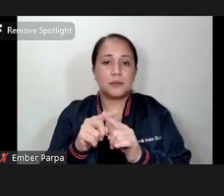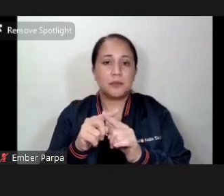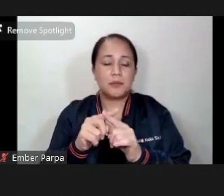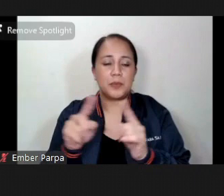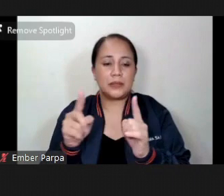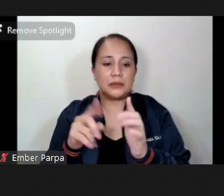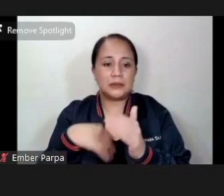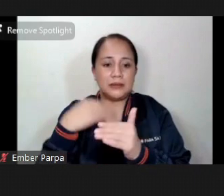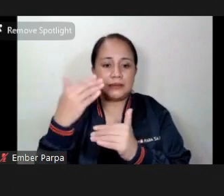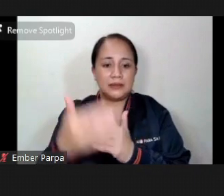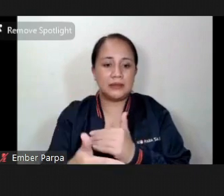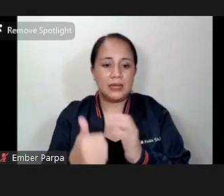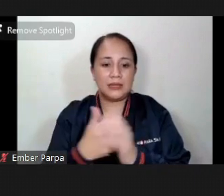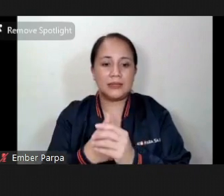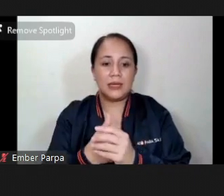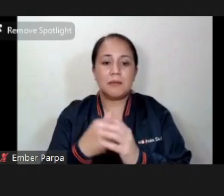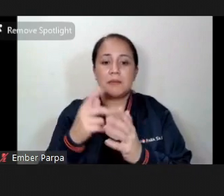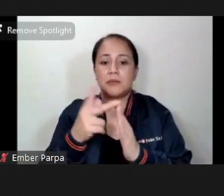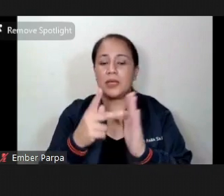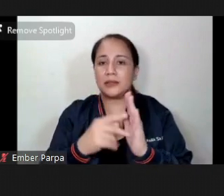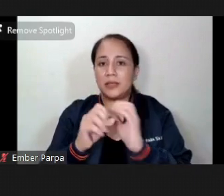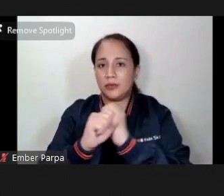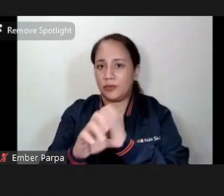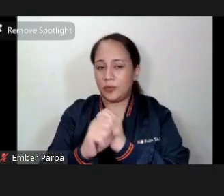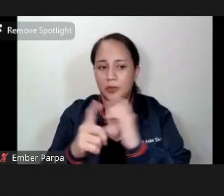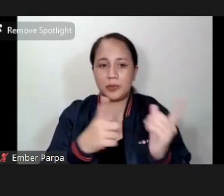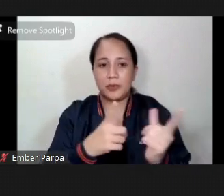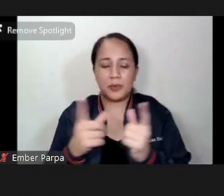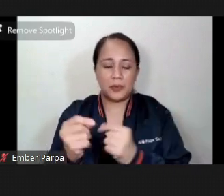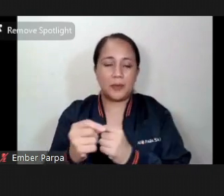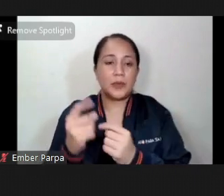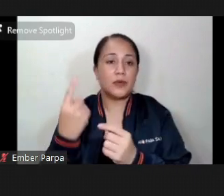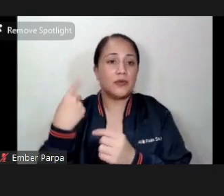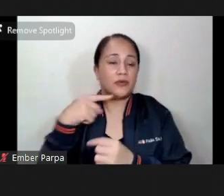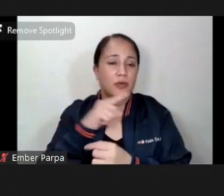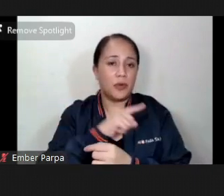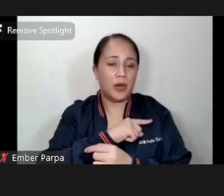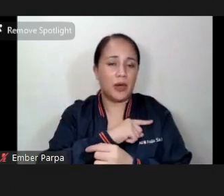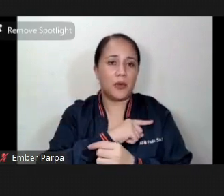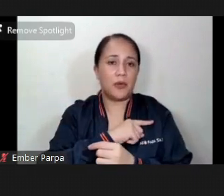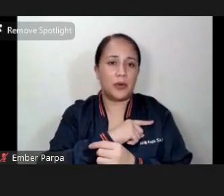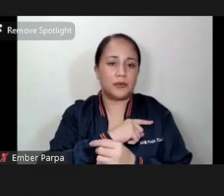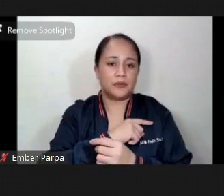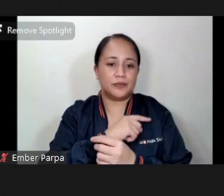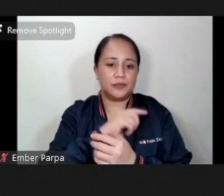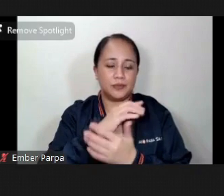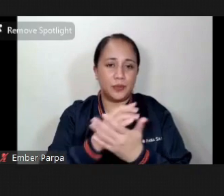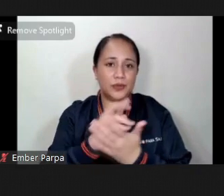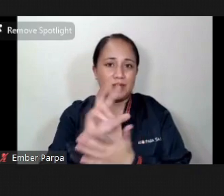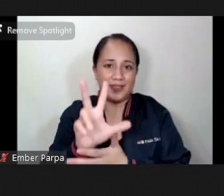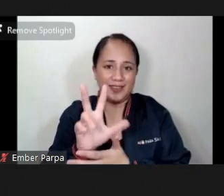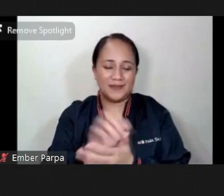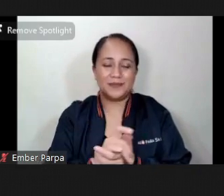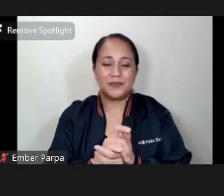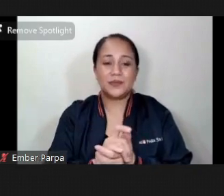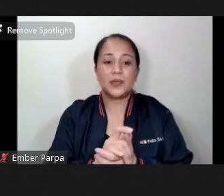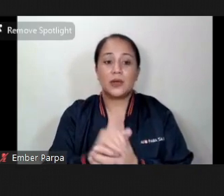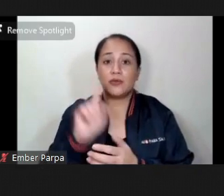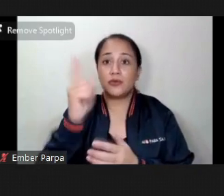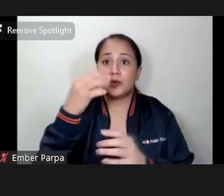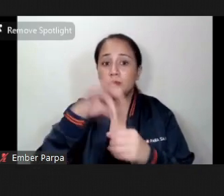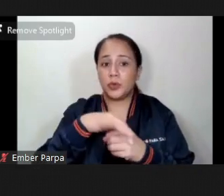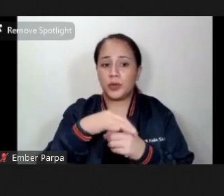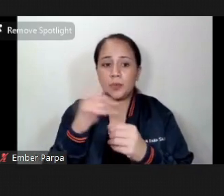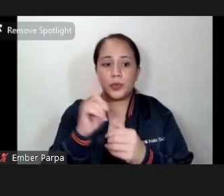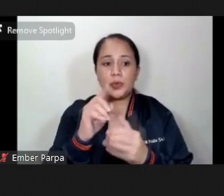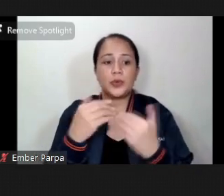susunod nating ay policy advocacy and implementation para sa ating component 3. So for the first program,